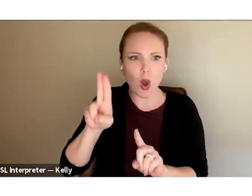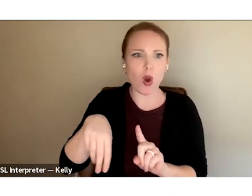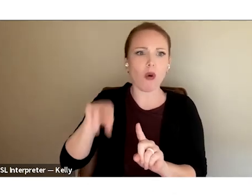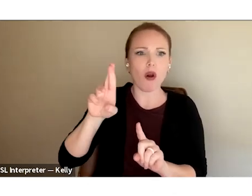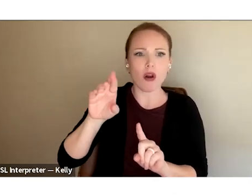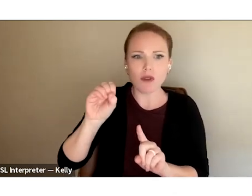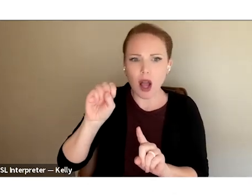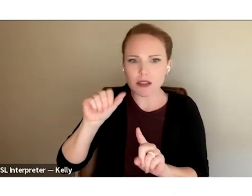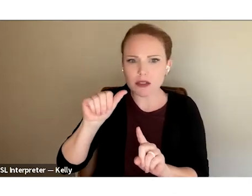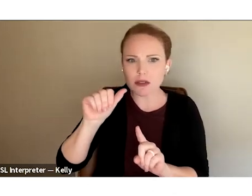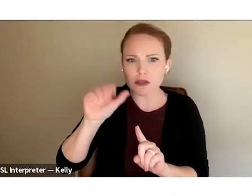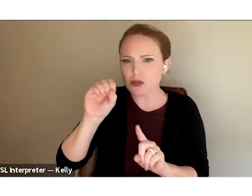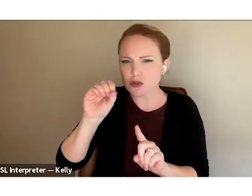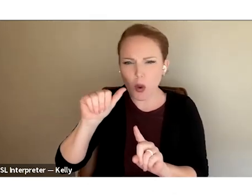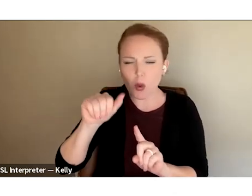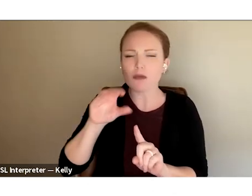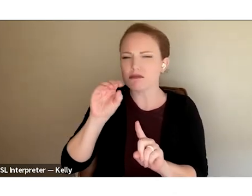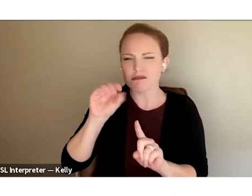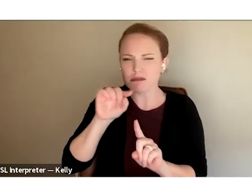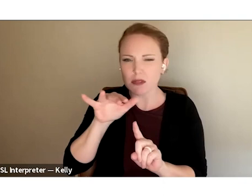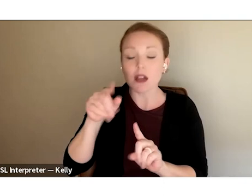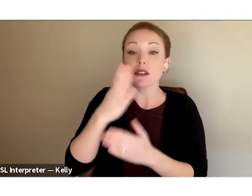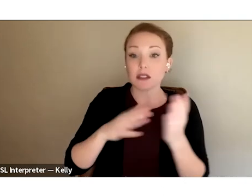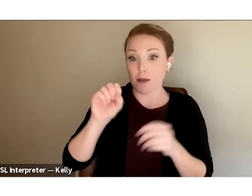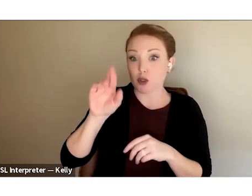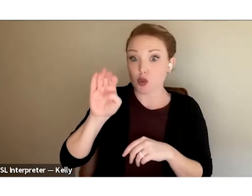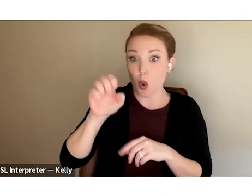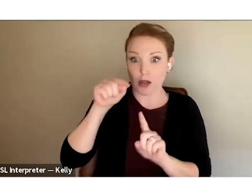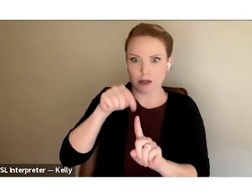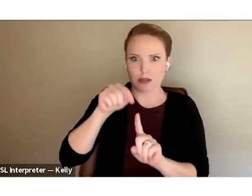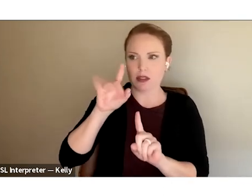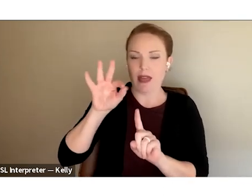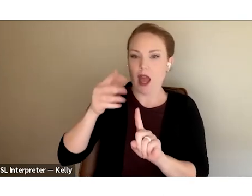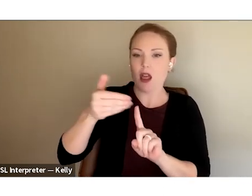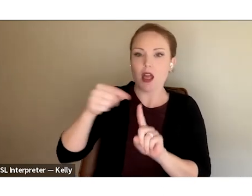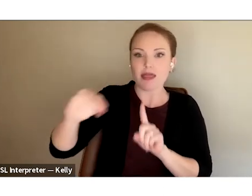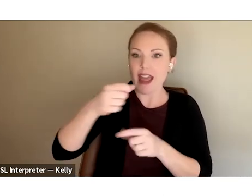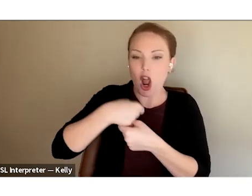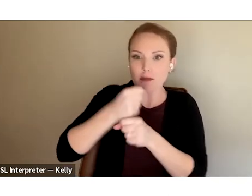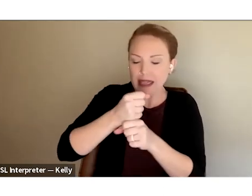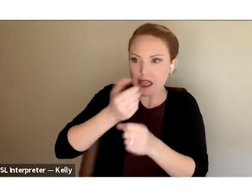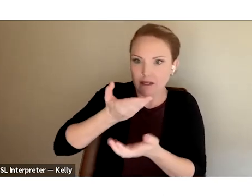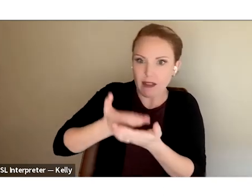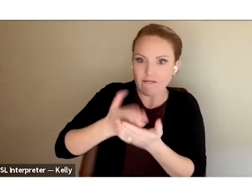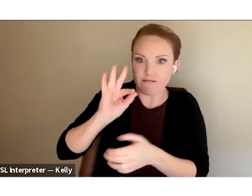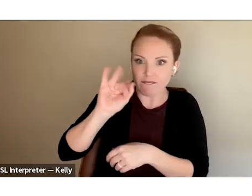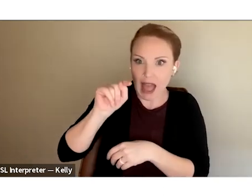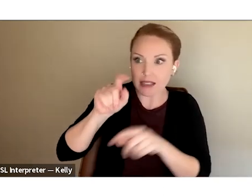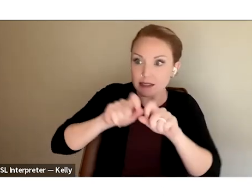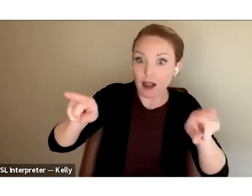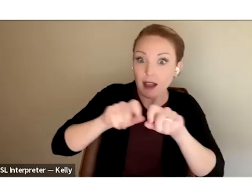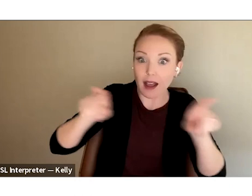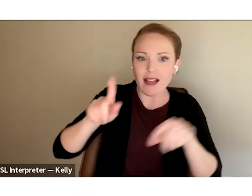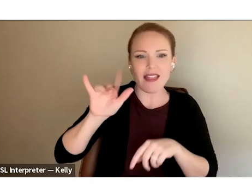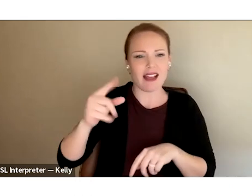of source that is so far from the information that they're producing facts, is something that I wanted to disabuse